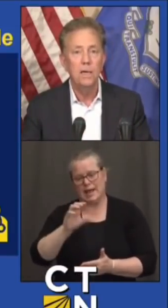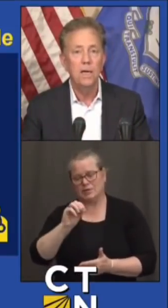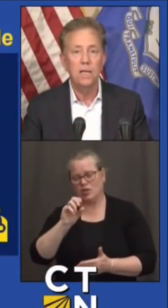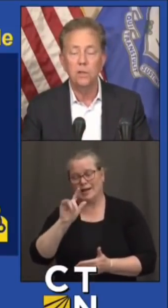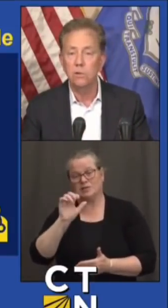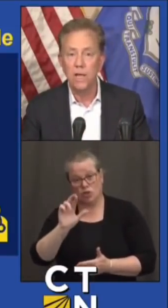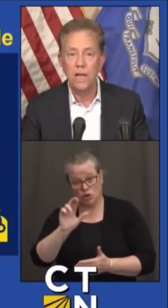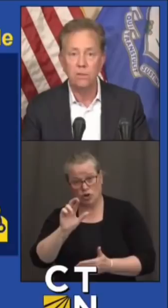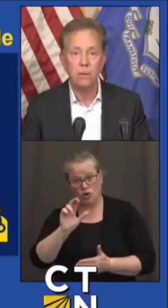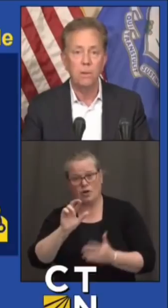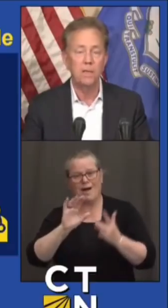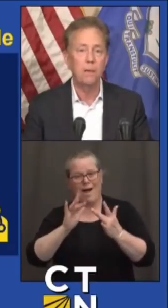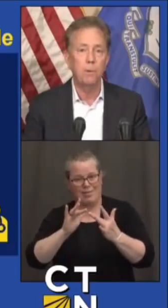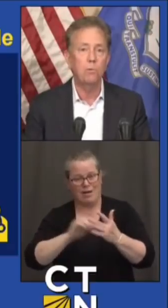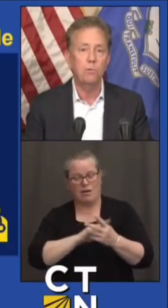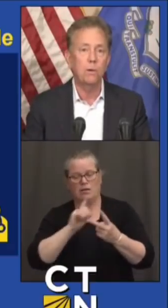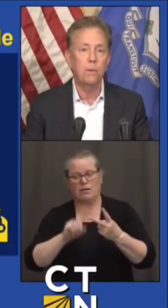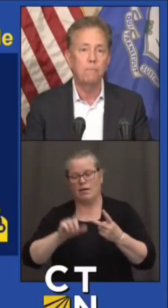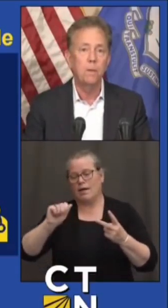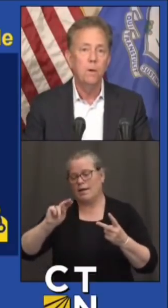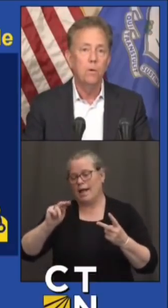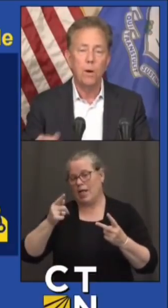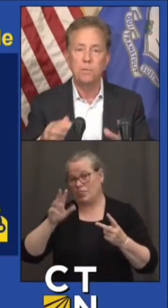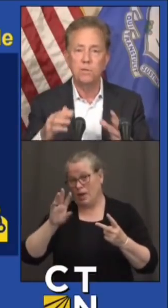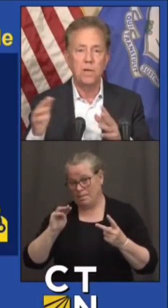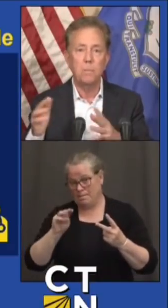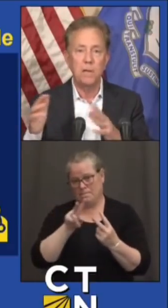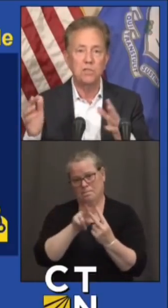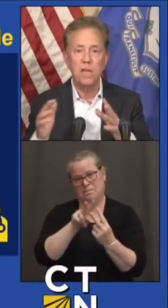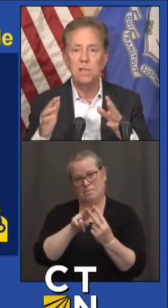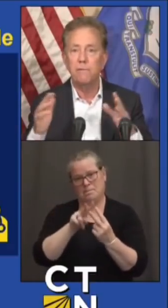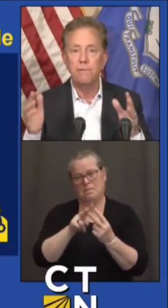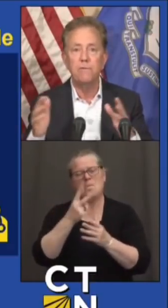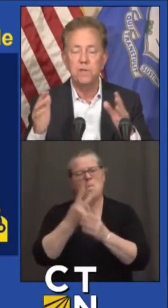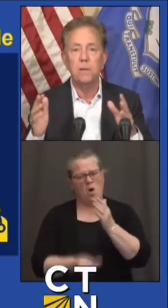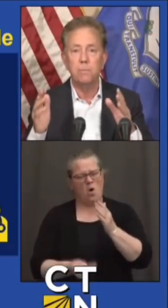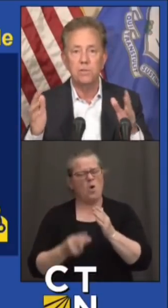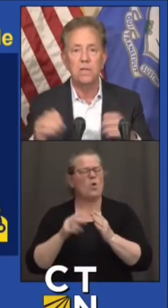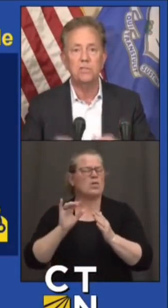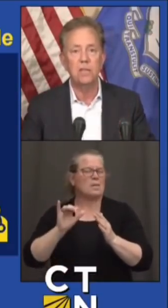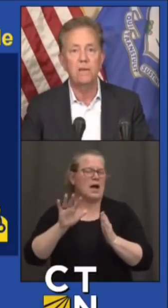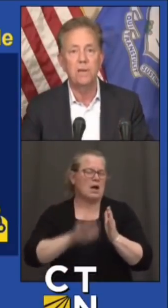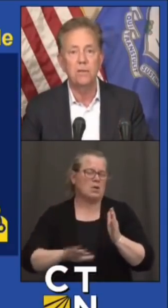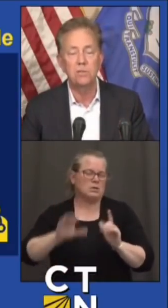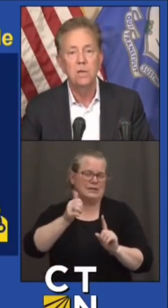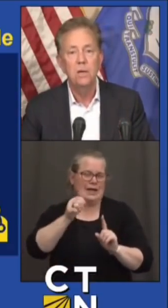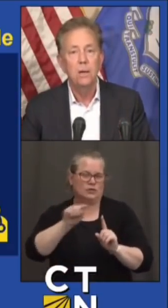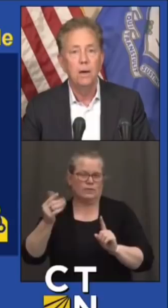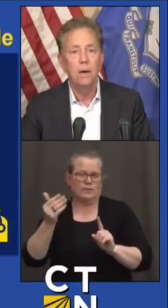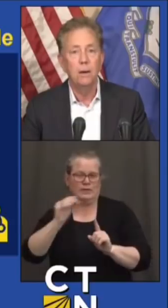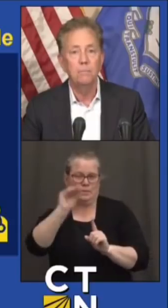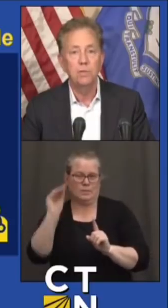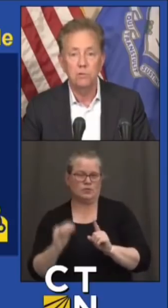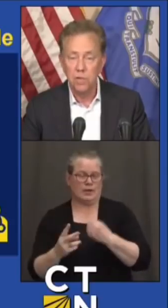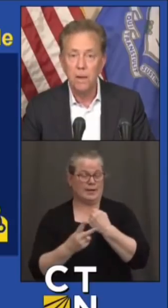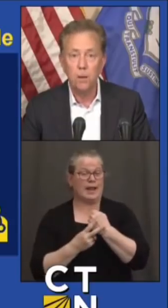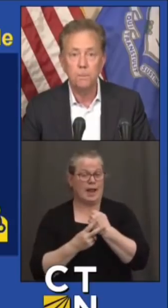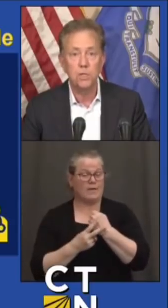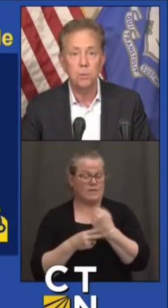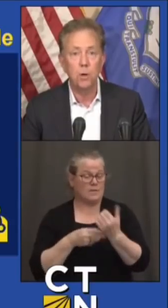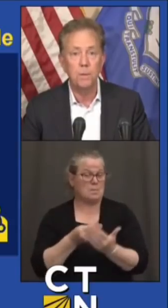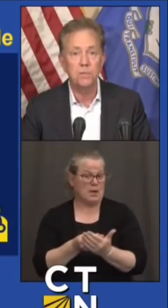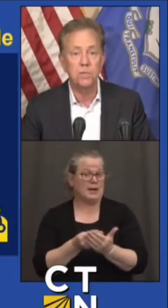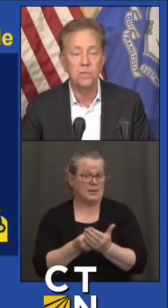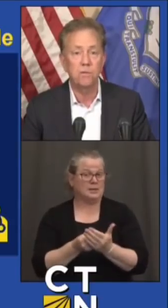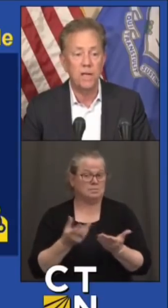online, and the other is Anthem. I think both represent about a 10 to 15% savings. So some help